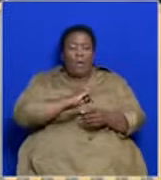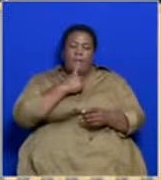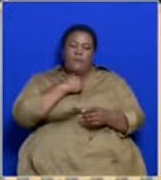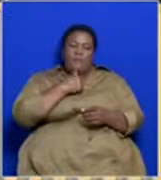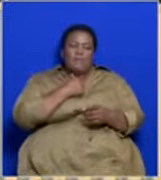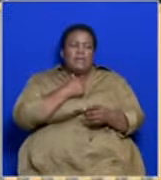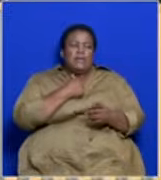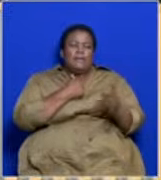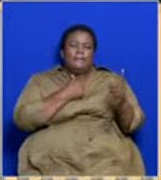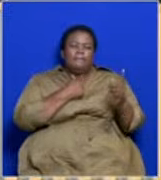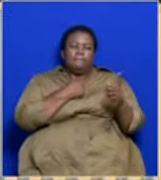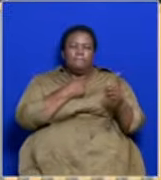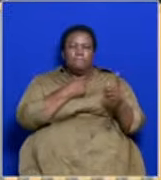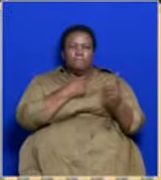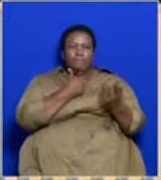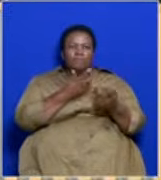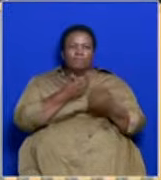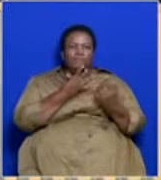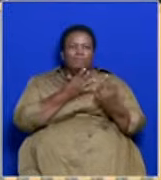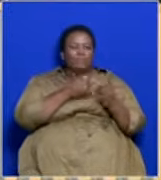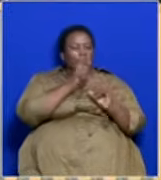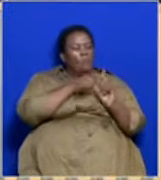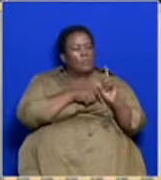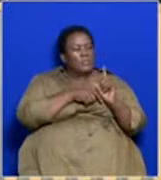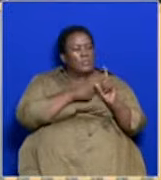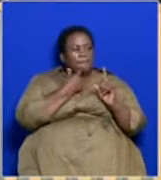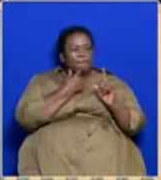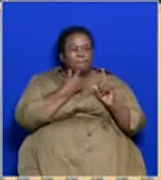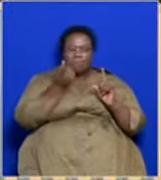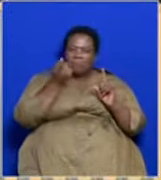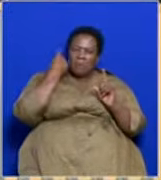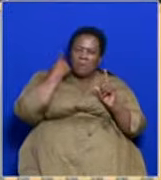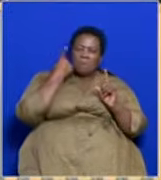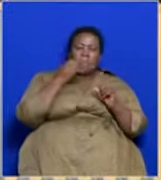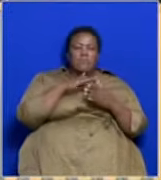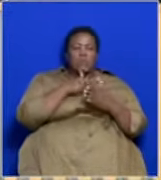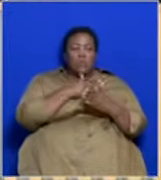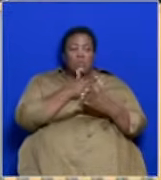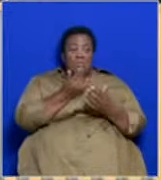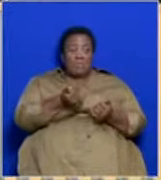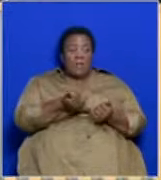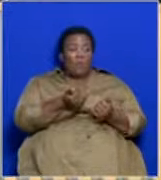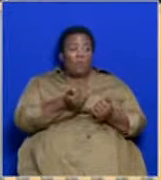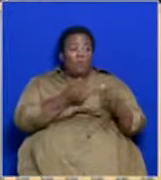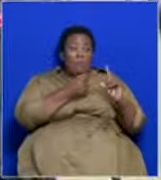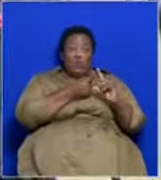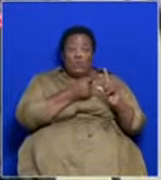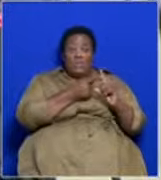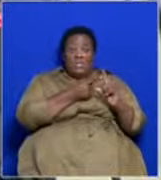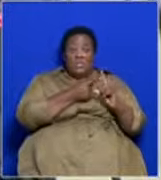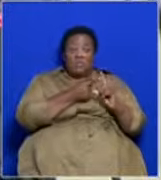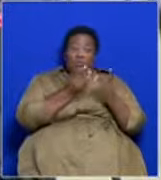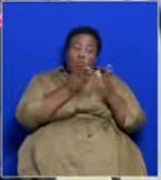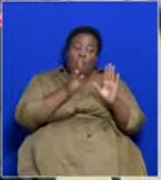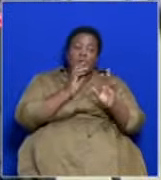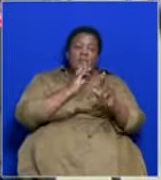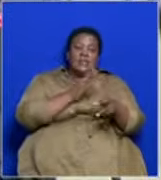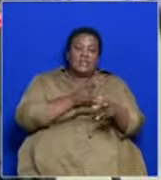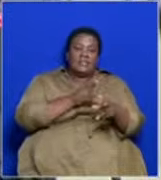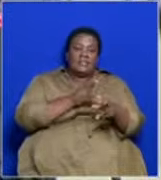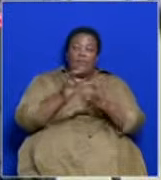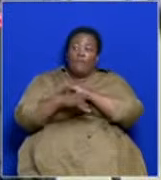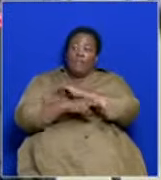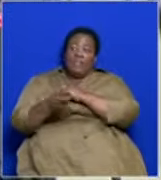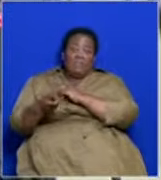it doesn't make sense that just because the complainant to a case of theft has